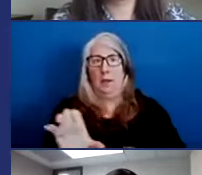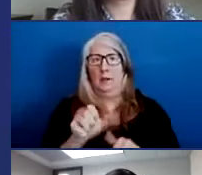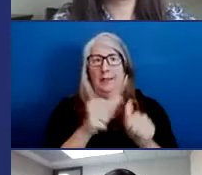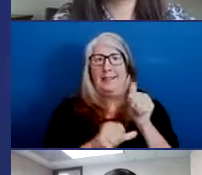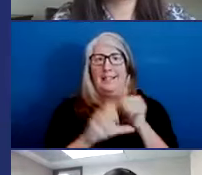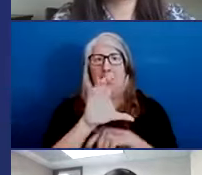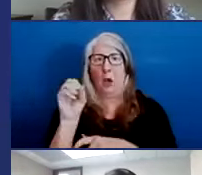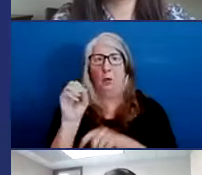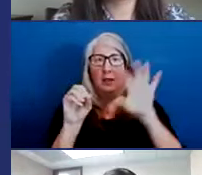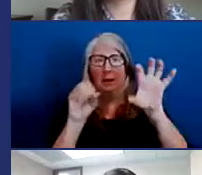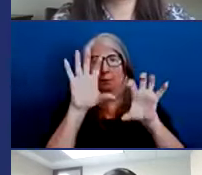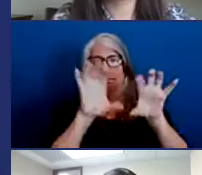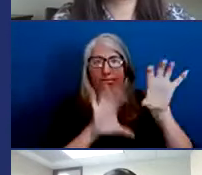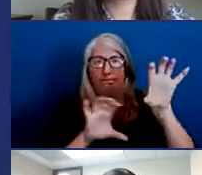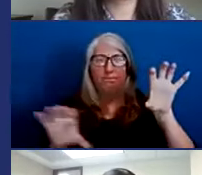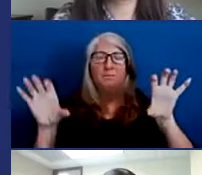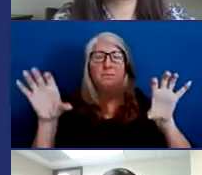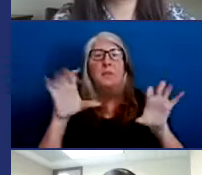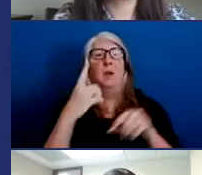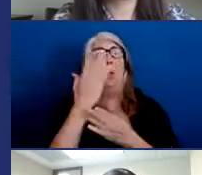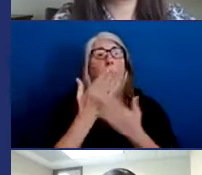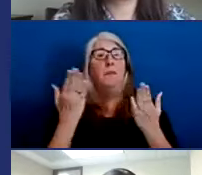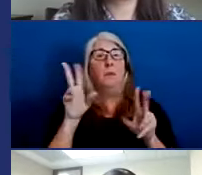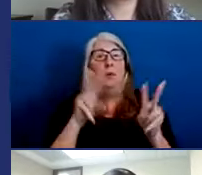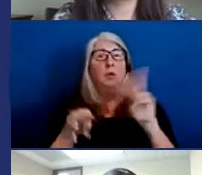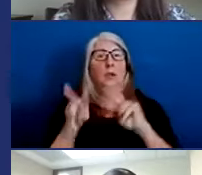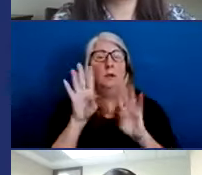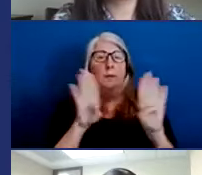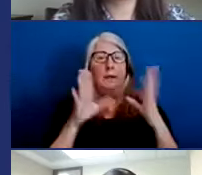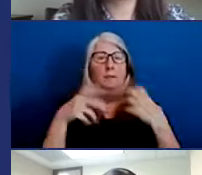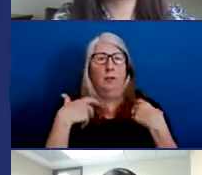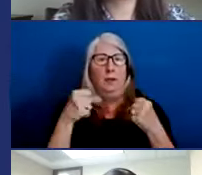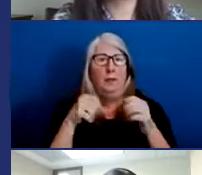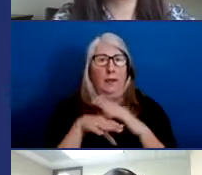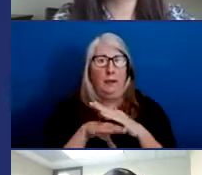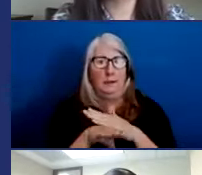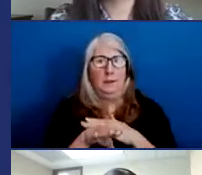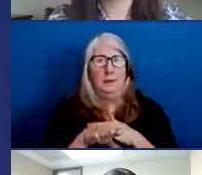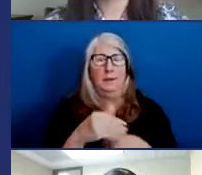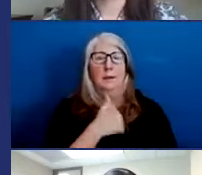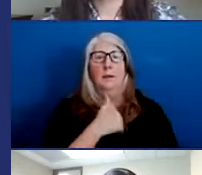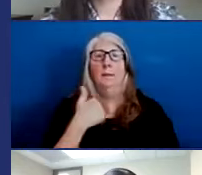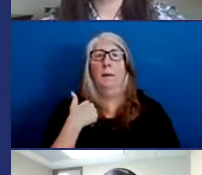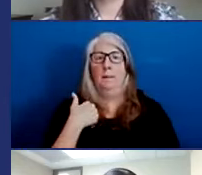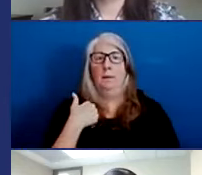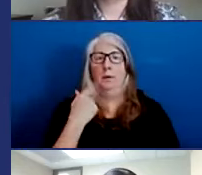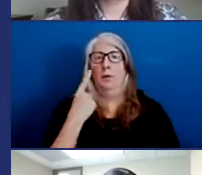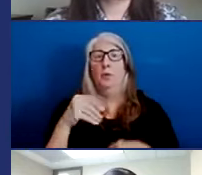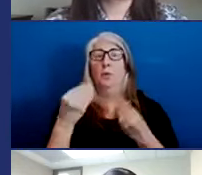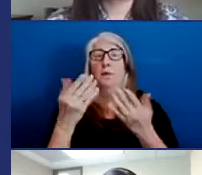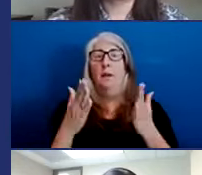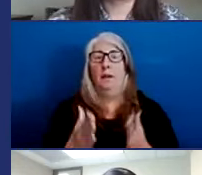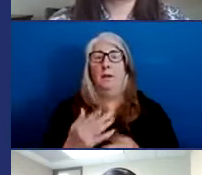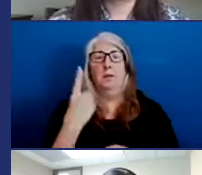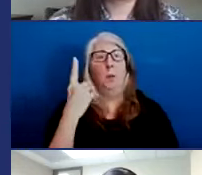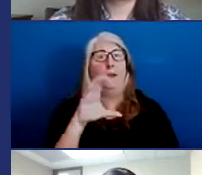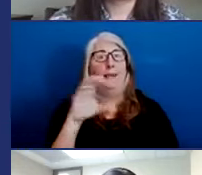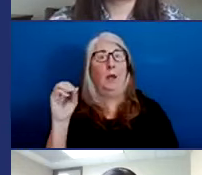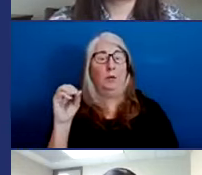for example, one thing we were looking at was behavioral health access, members to providers. In one of our counties,